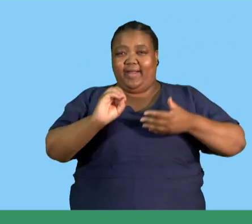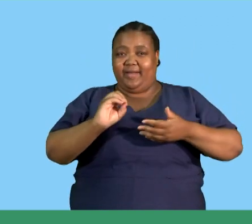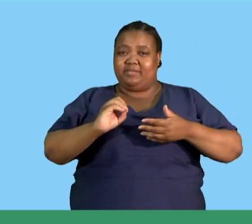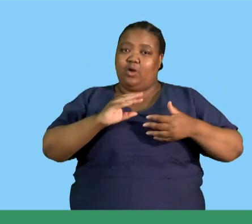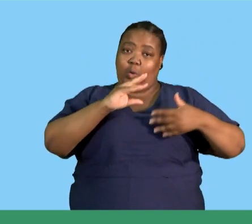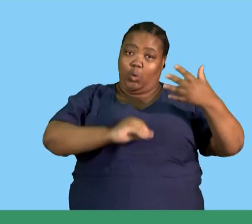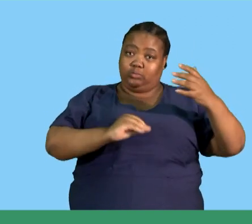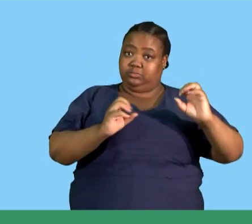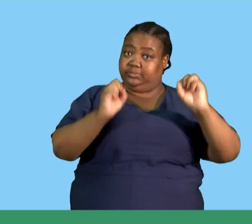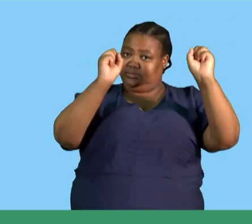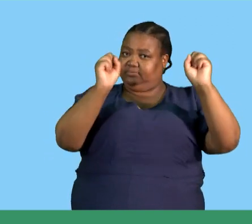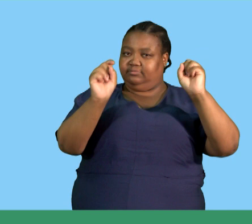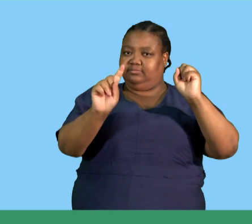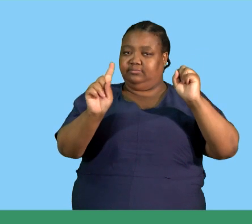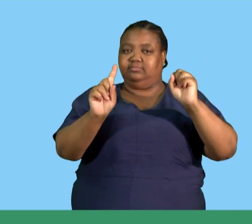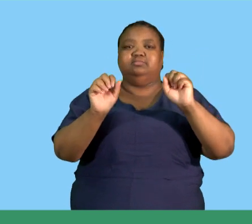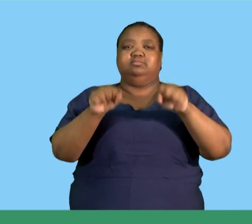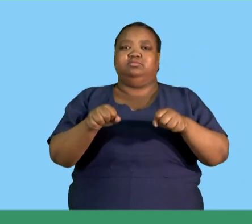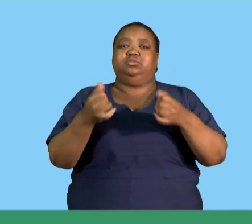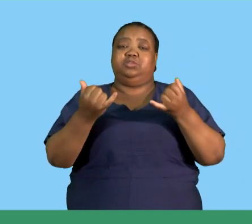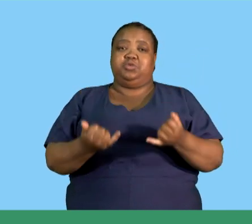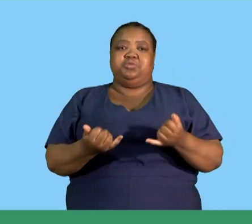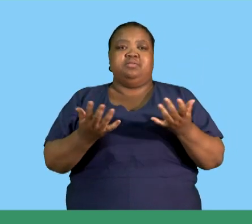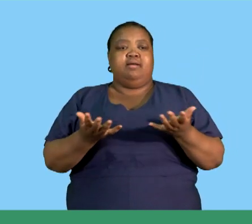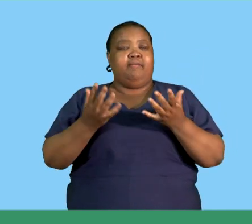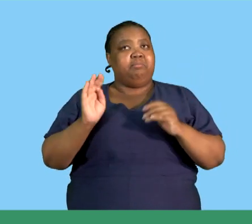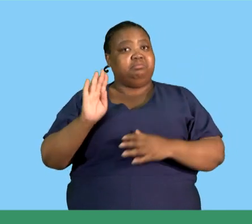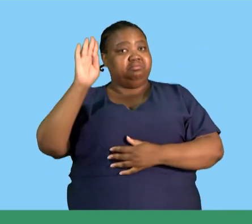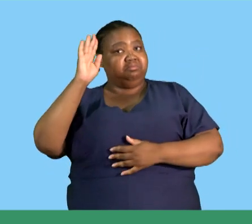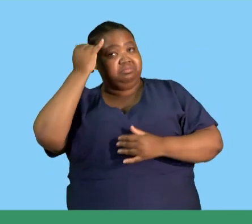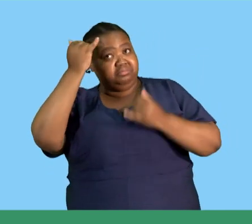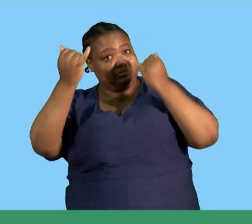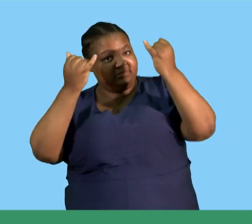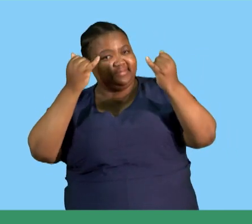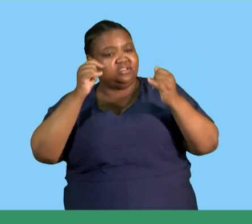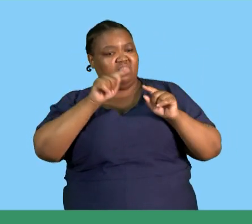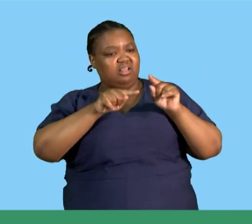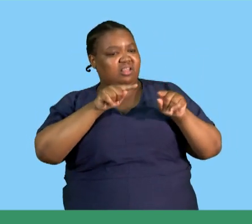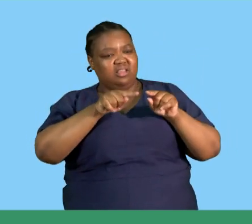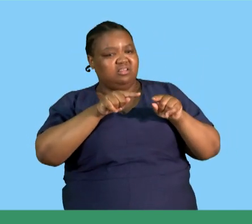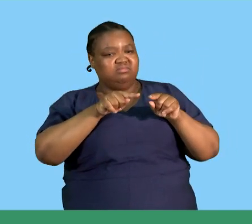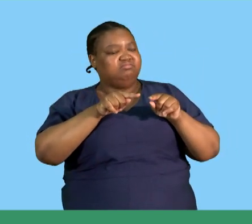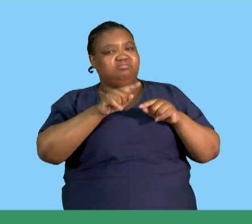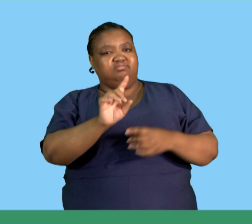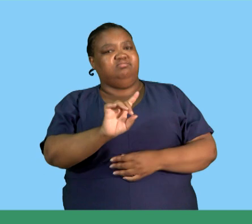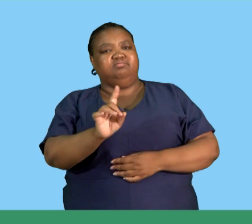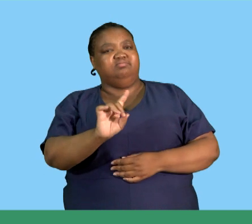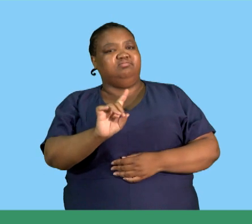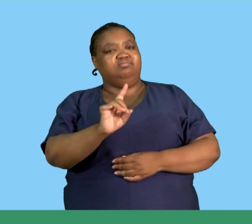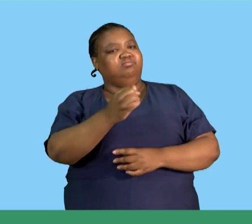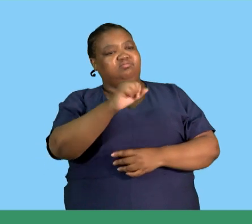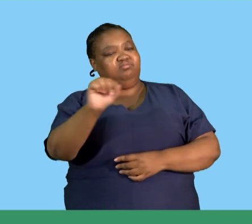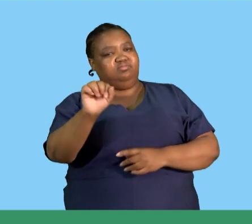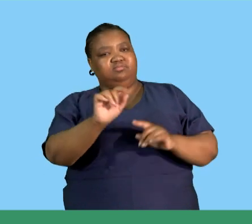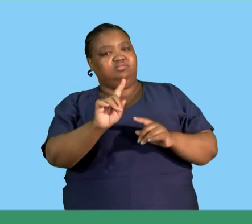of them, but just so that you know, do not judge or criticize or discuss the ideas, so that many ideas could be generated. So no one